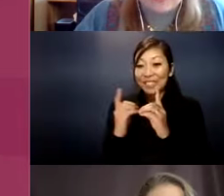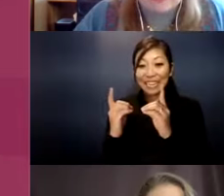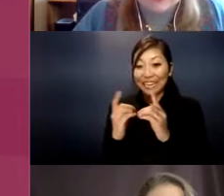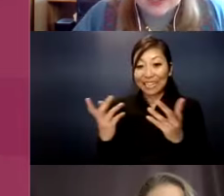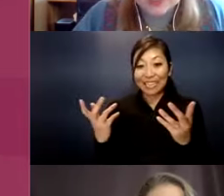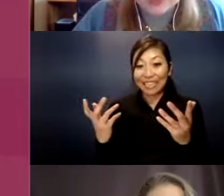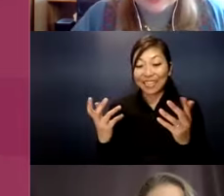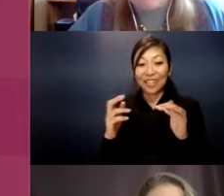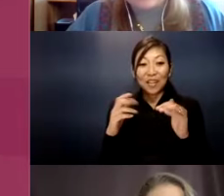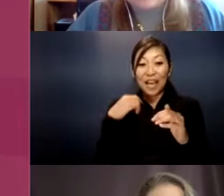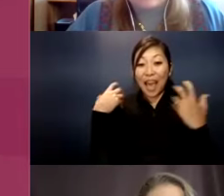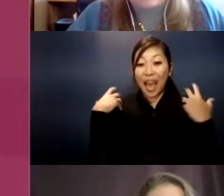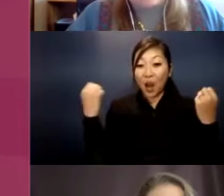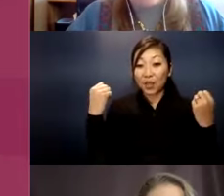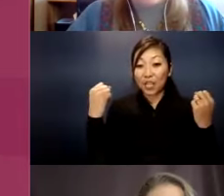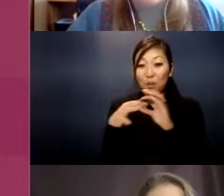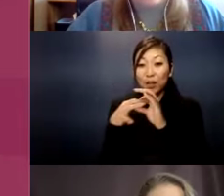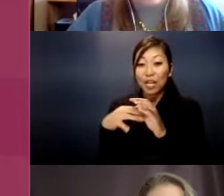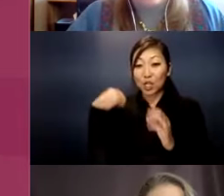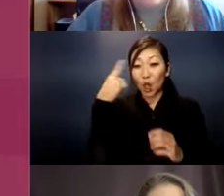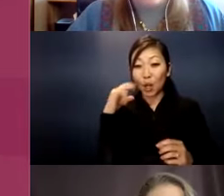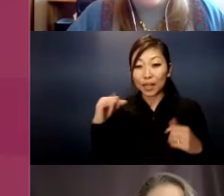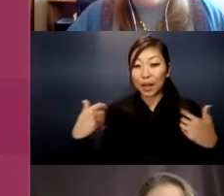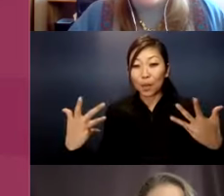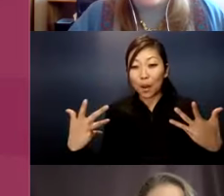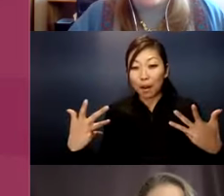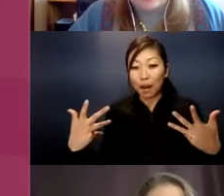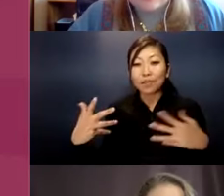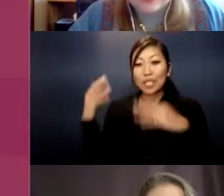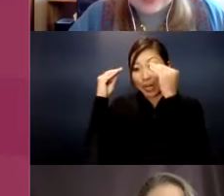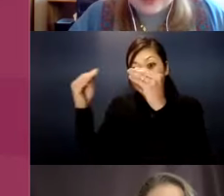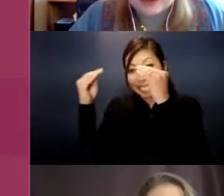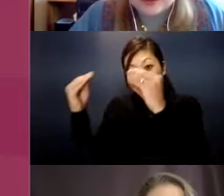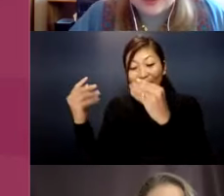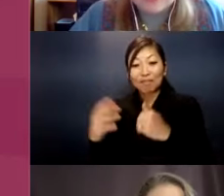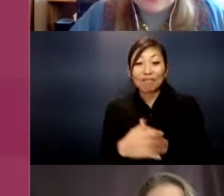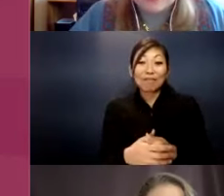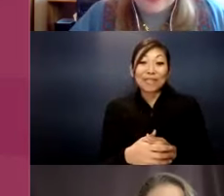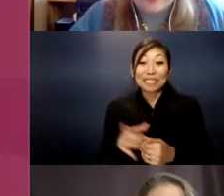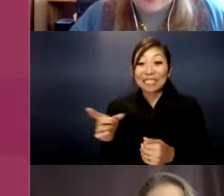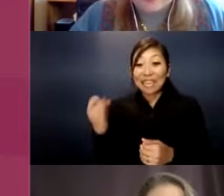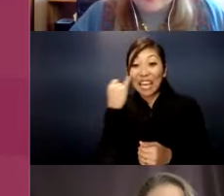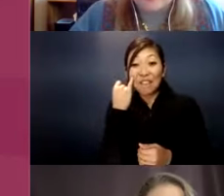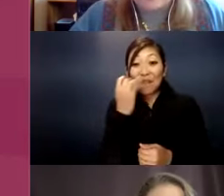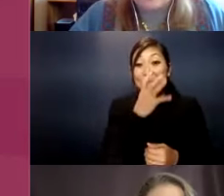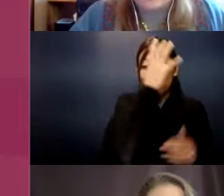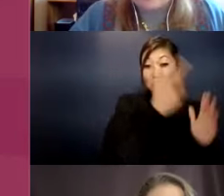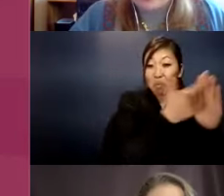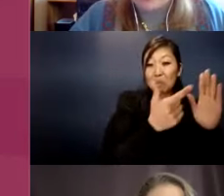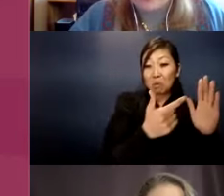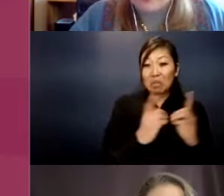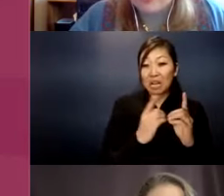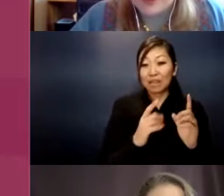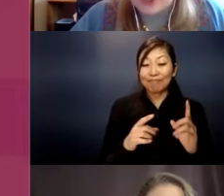have a healthy relationship because I mean they're probably going to do it whether